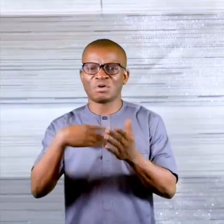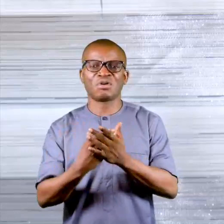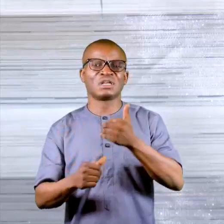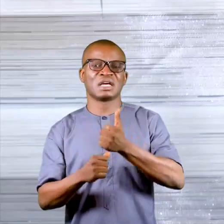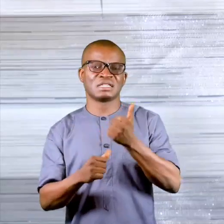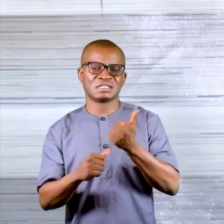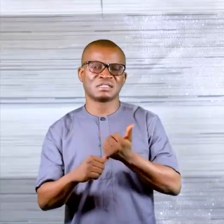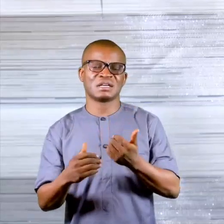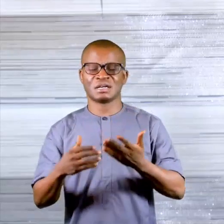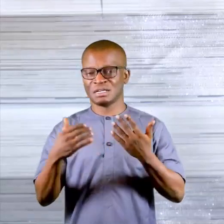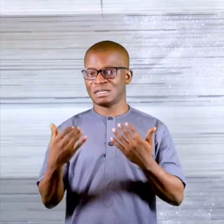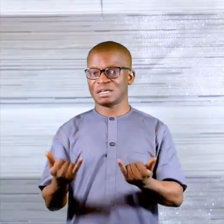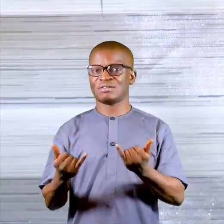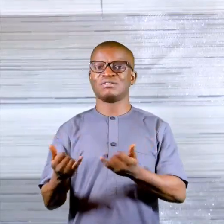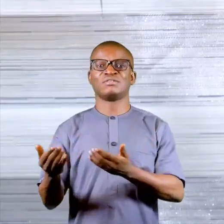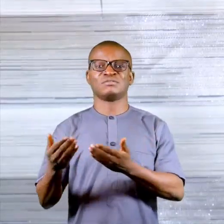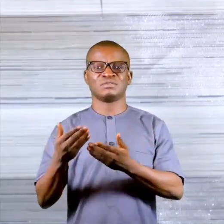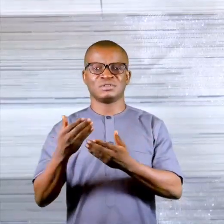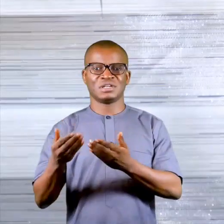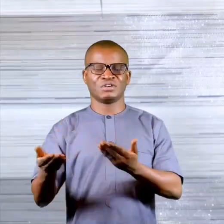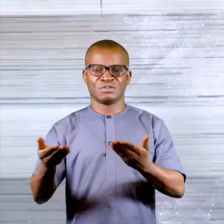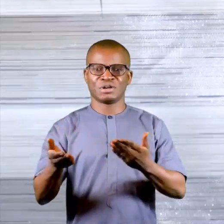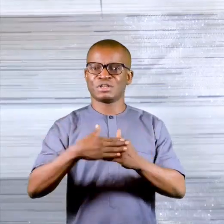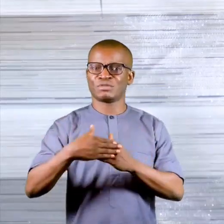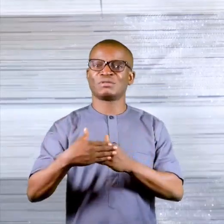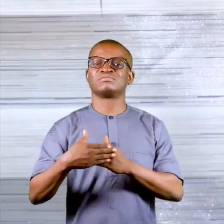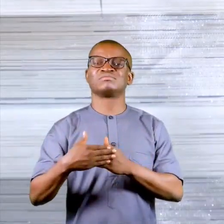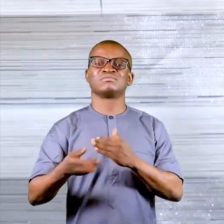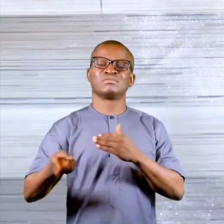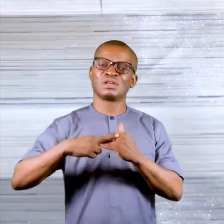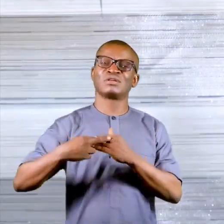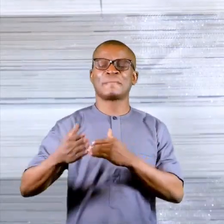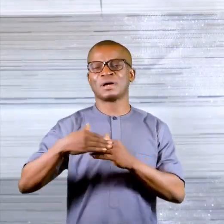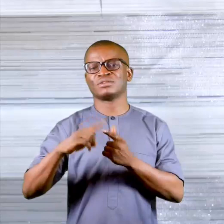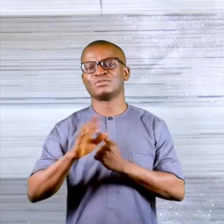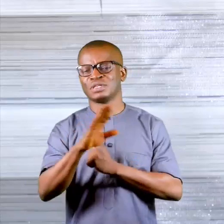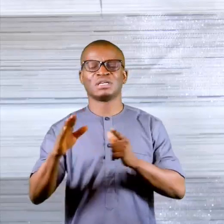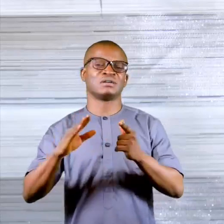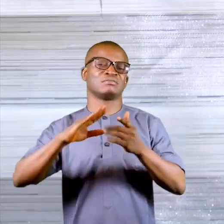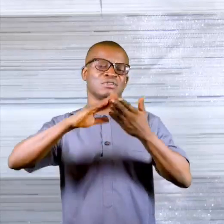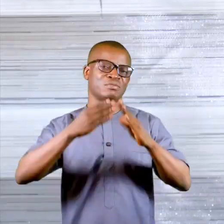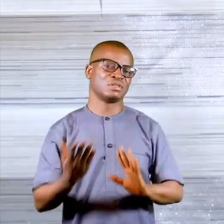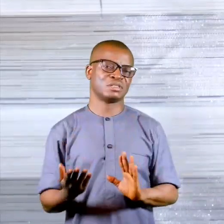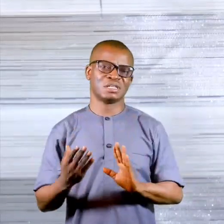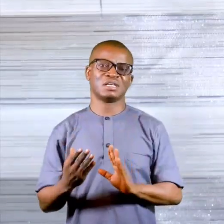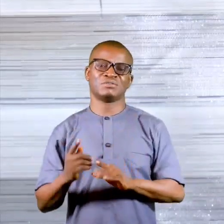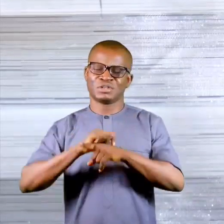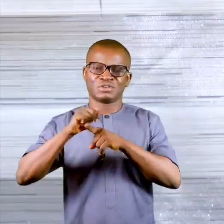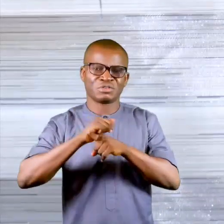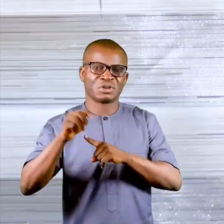the assistance, and they were now taken back to their locality, and they went